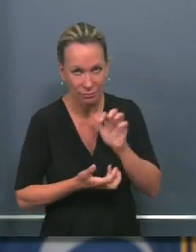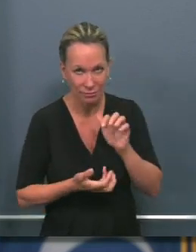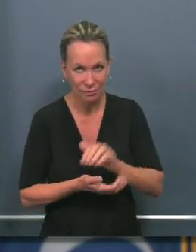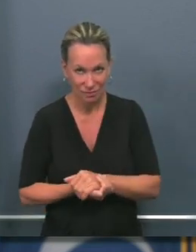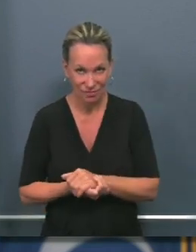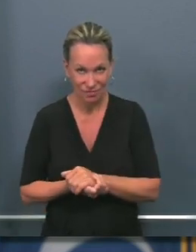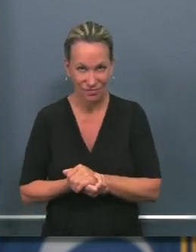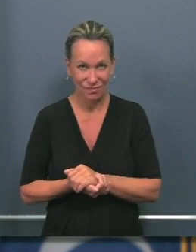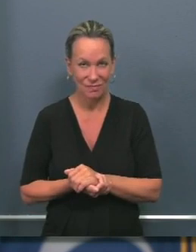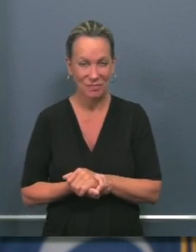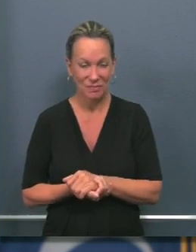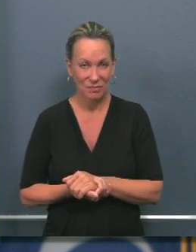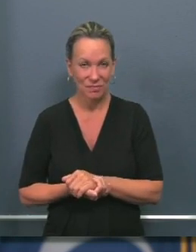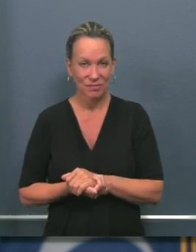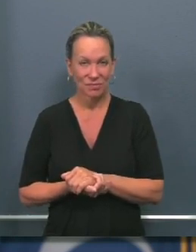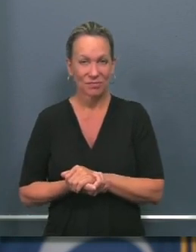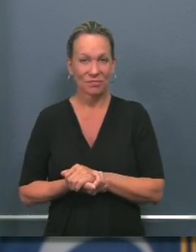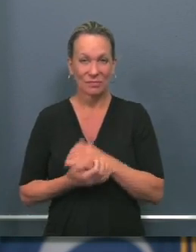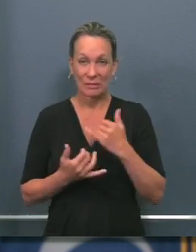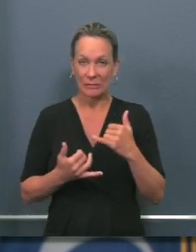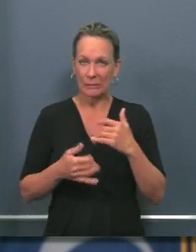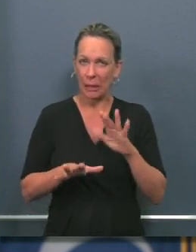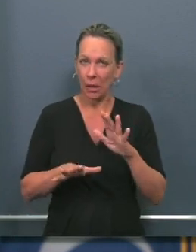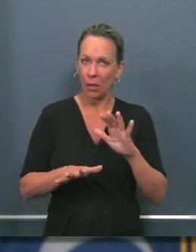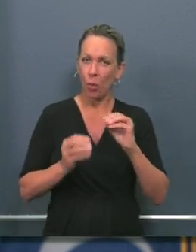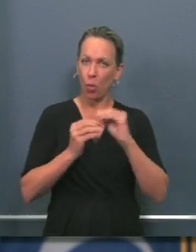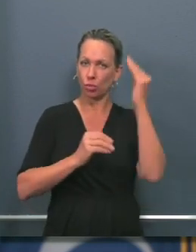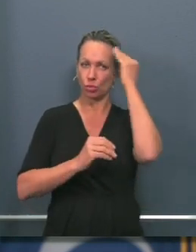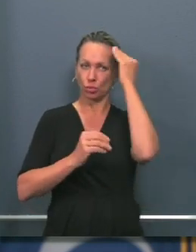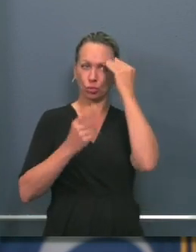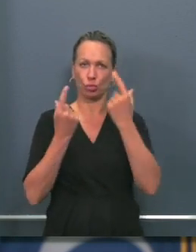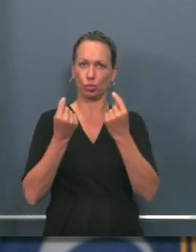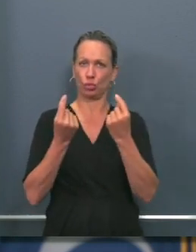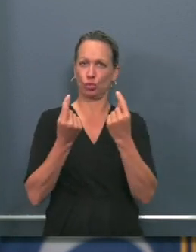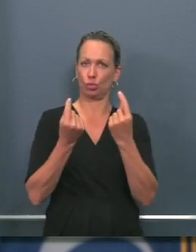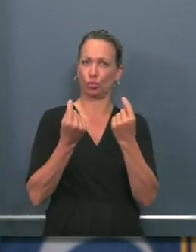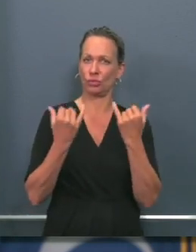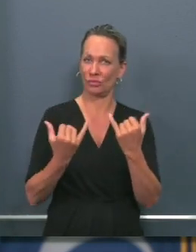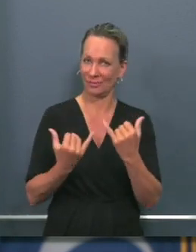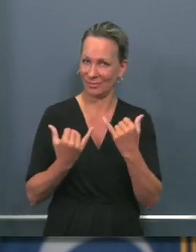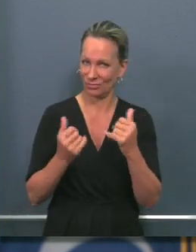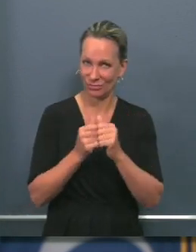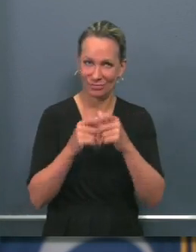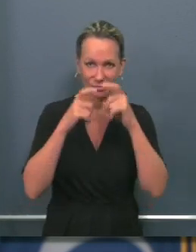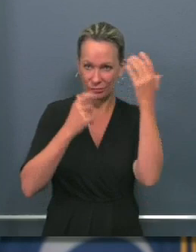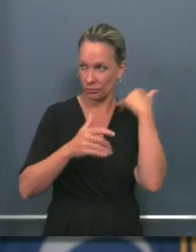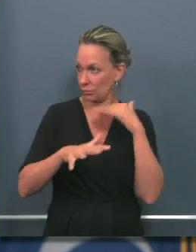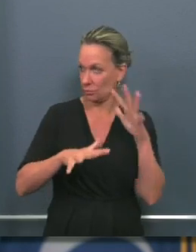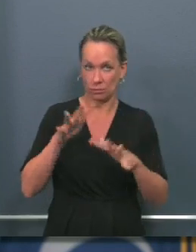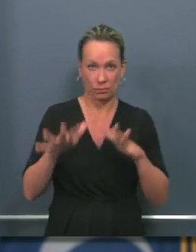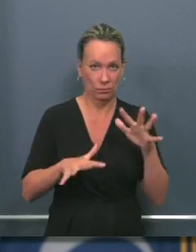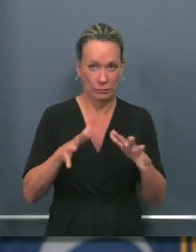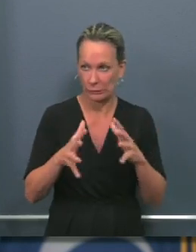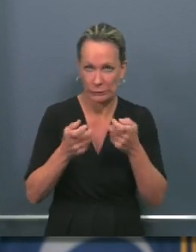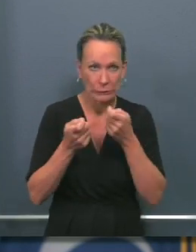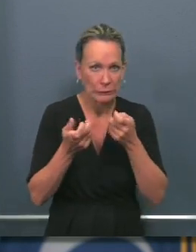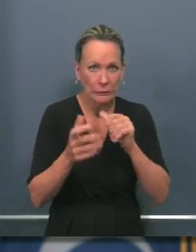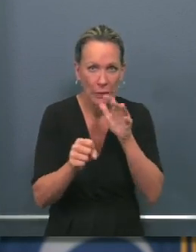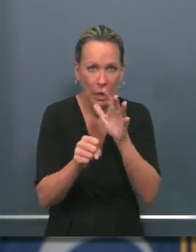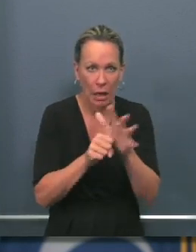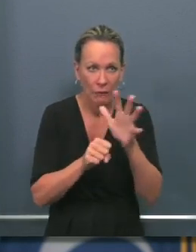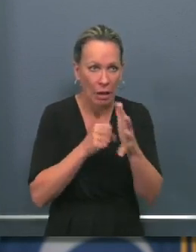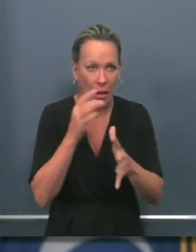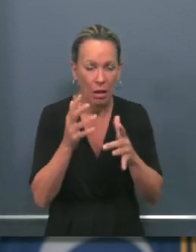in terms of having the adequate protective gear, particularly on the masks. I've said this before, I'll say it again. The masks